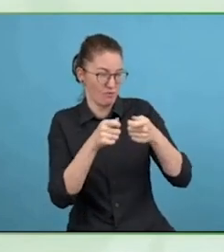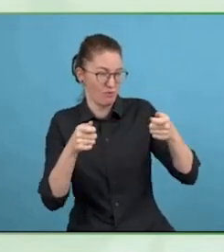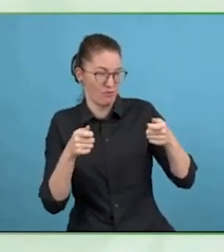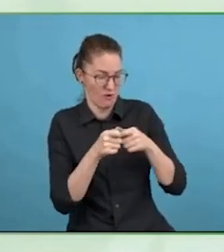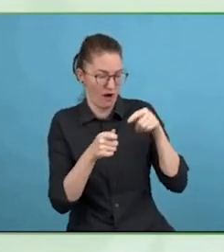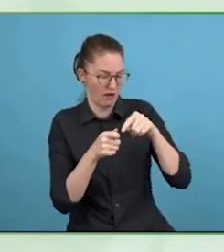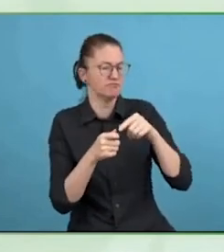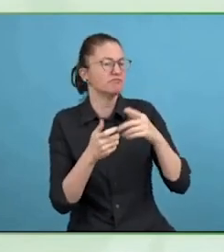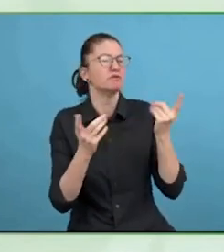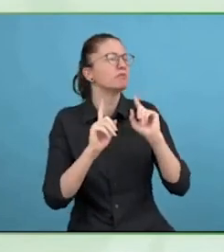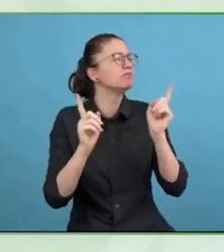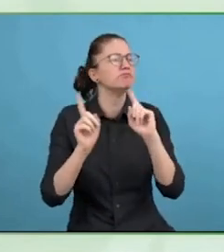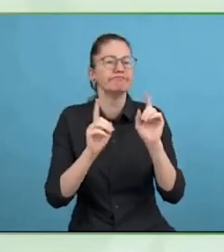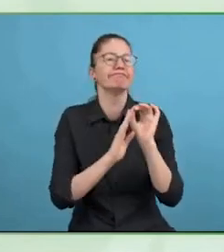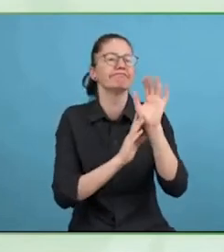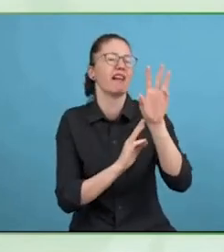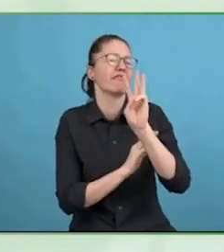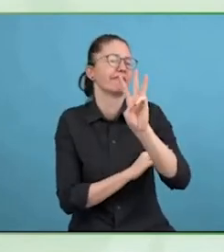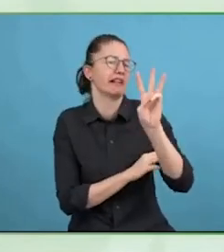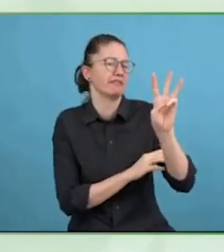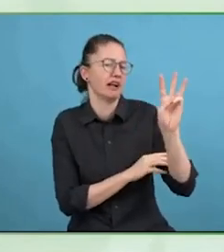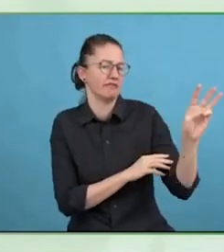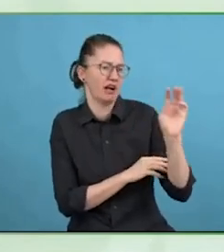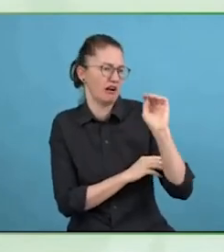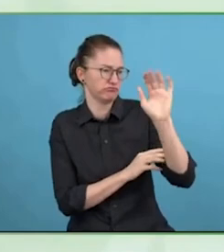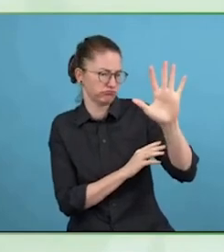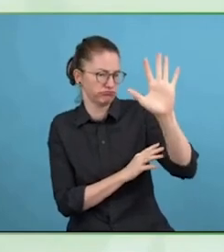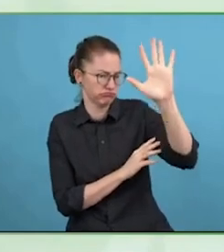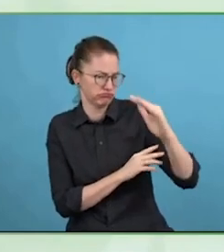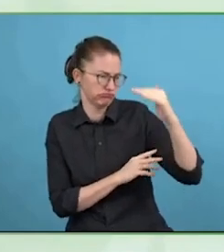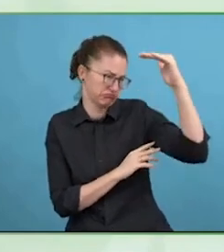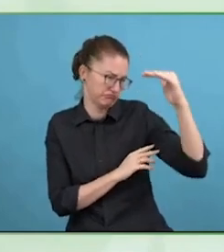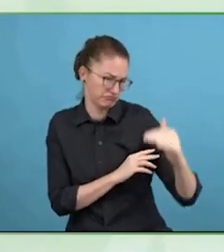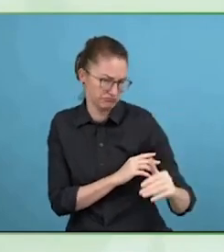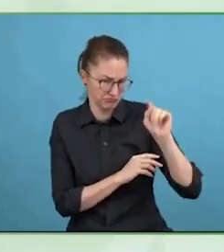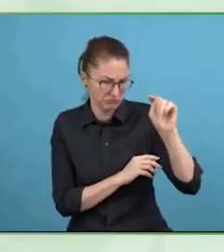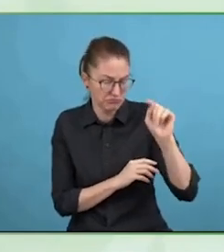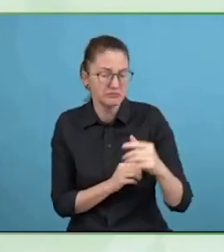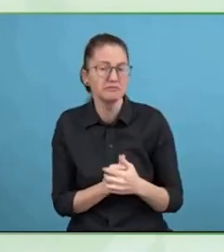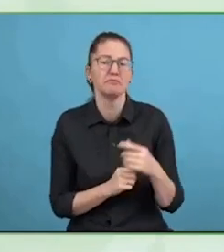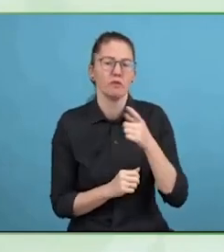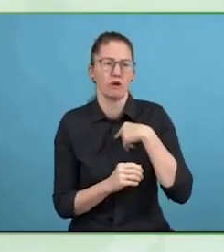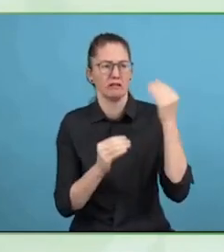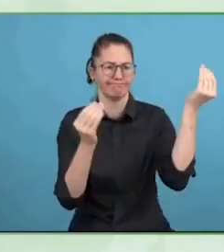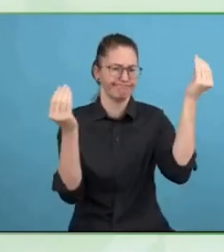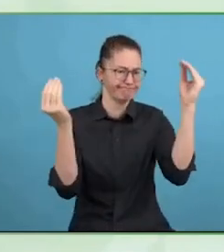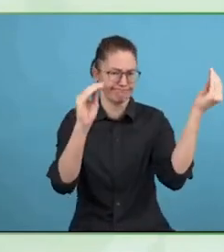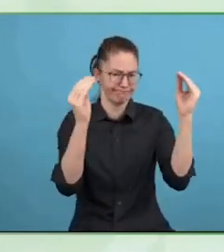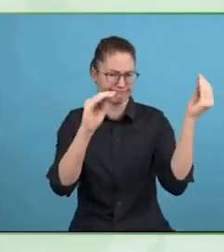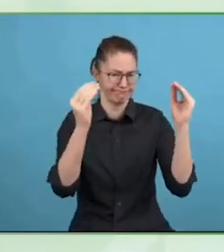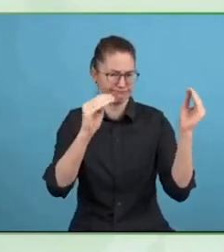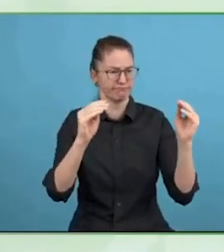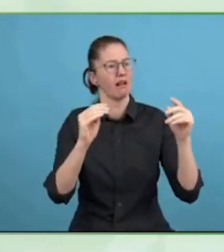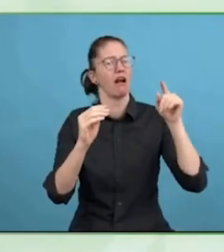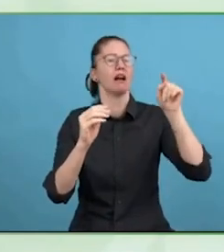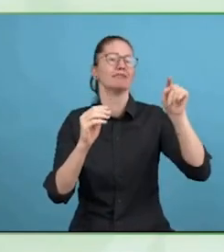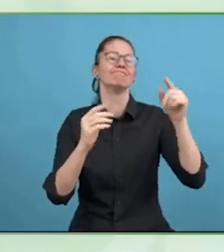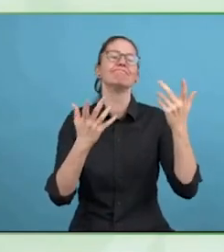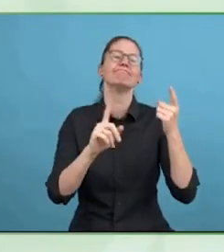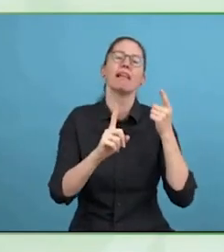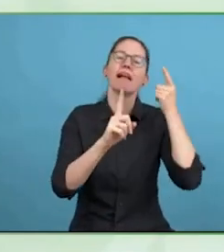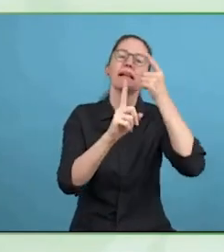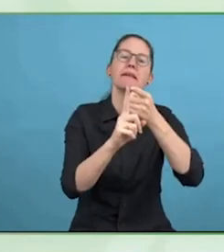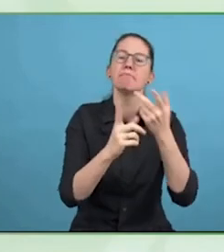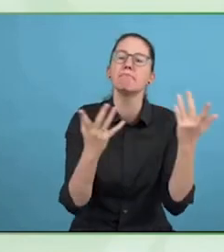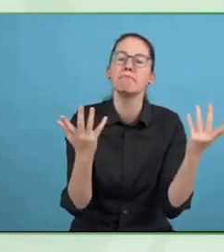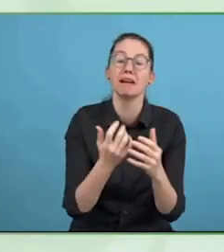with disabilities in international cooperation. And we want to provide information on